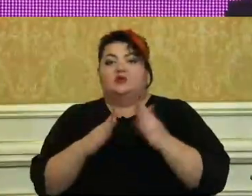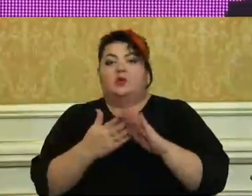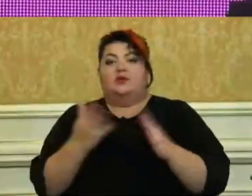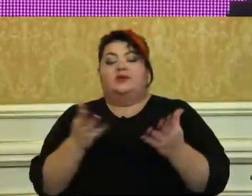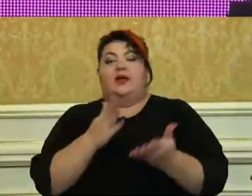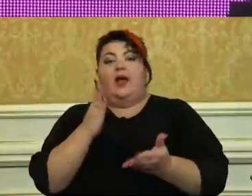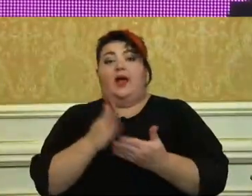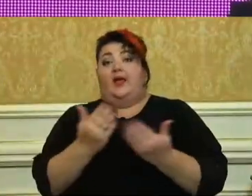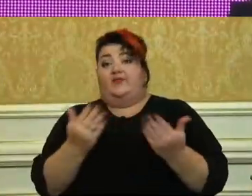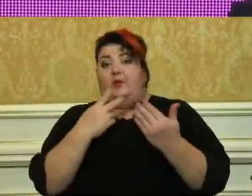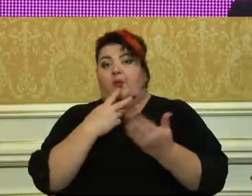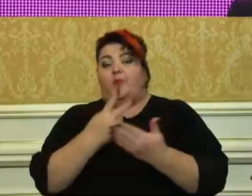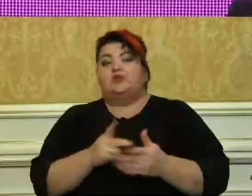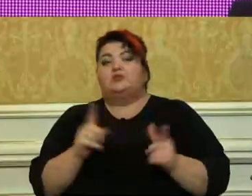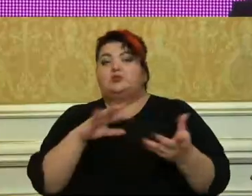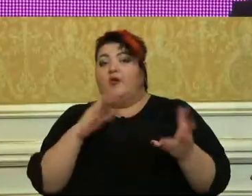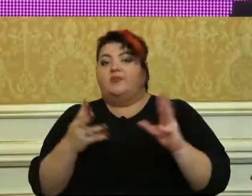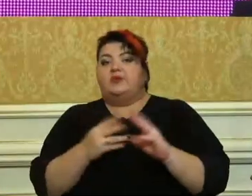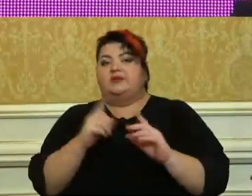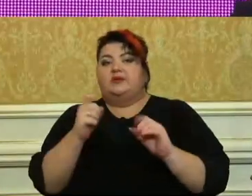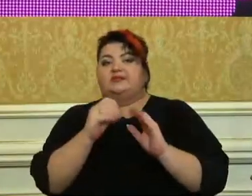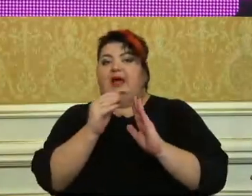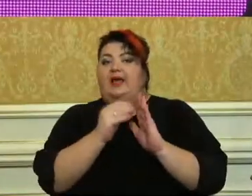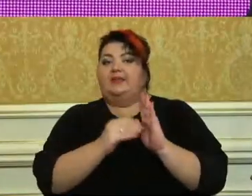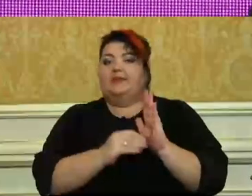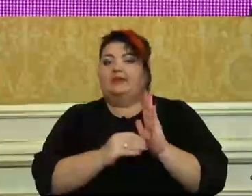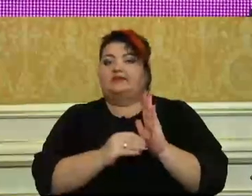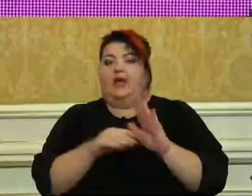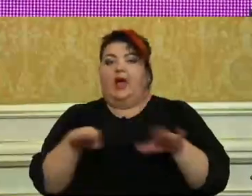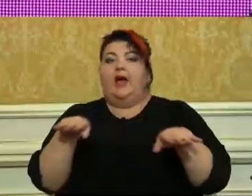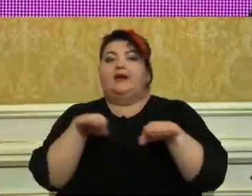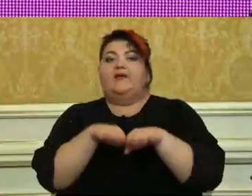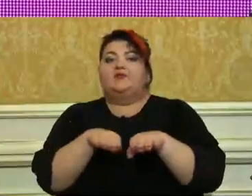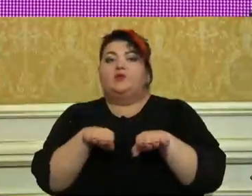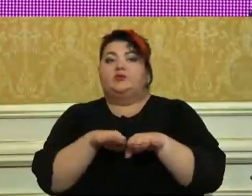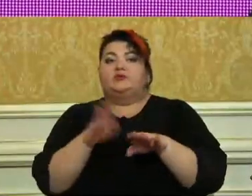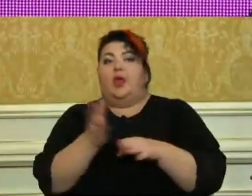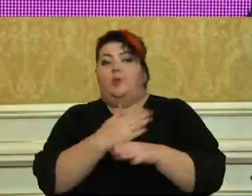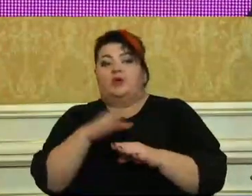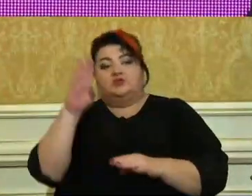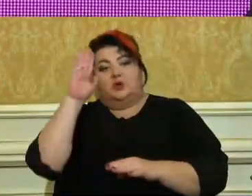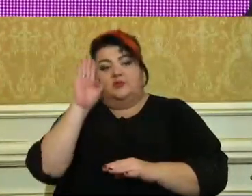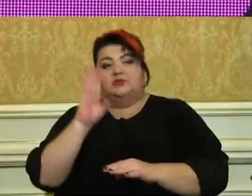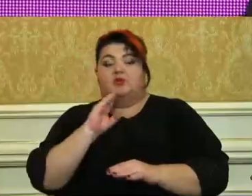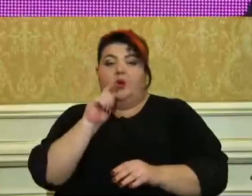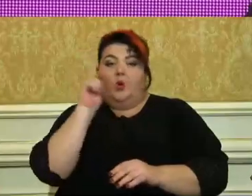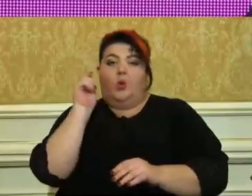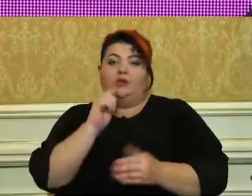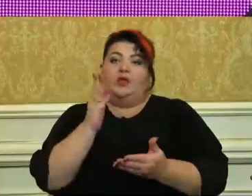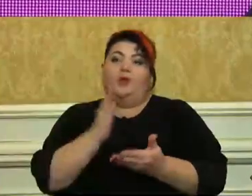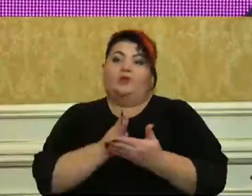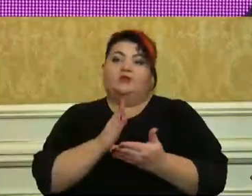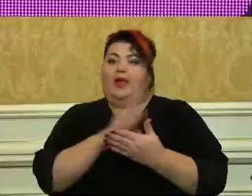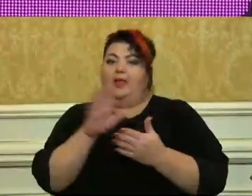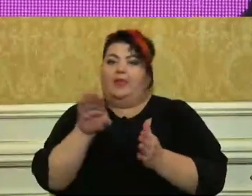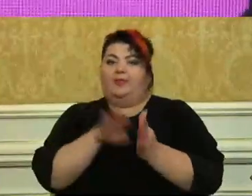in Ukraine. You've seen that basically in terms of index of equality between men and women in Ukraine,